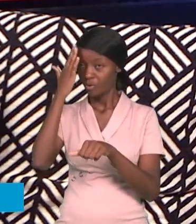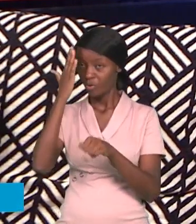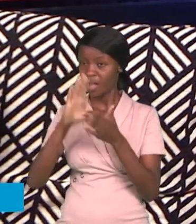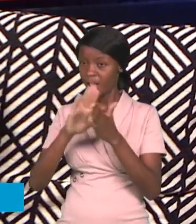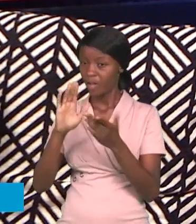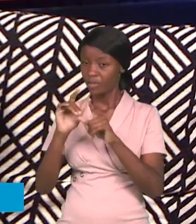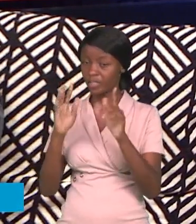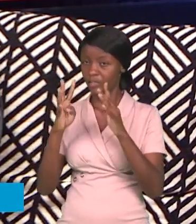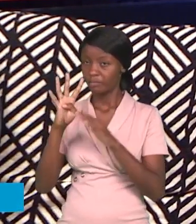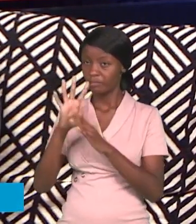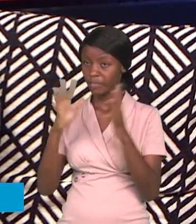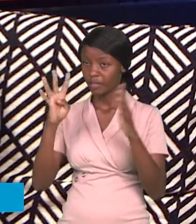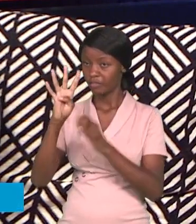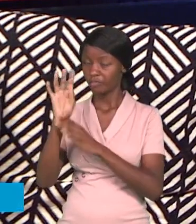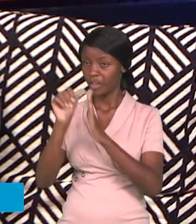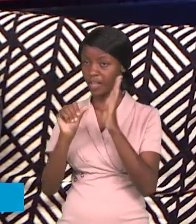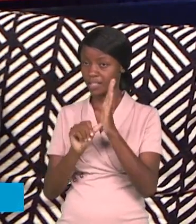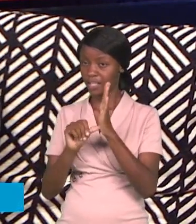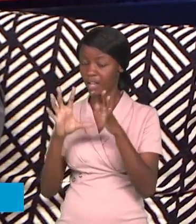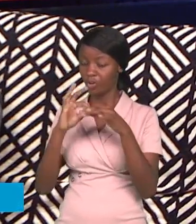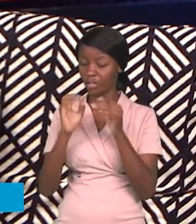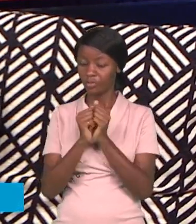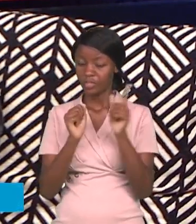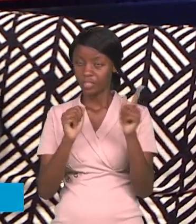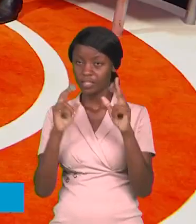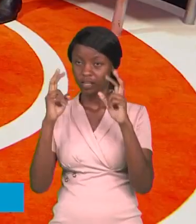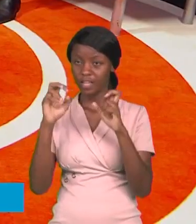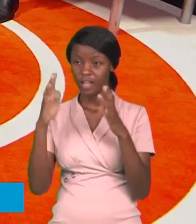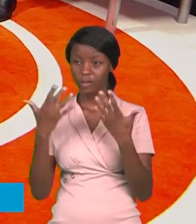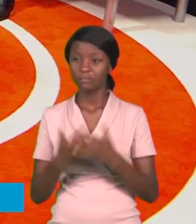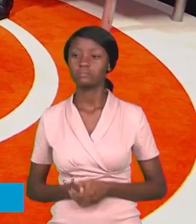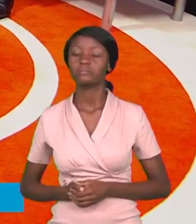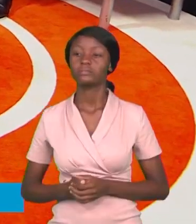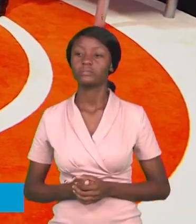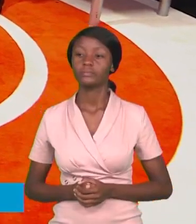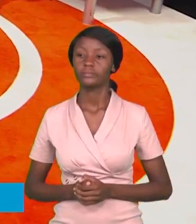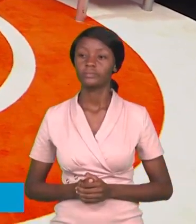the Big Four agenda aligns with their initiatives. Keep it switch.